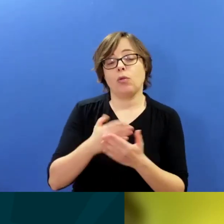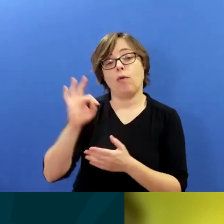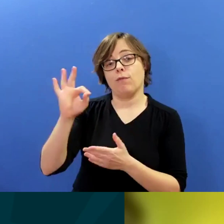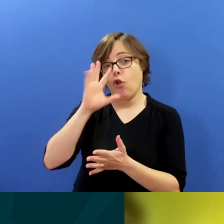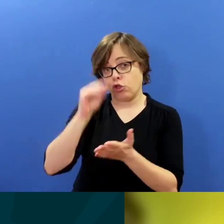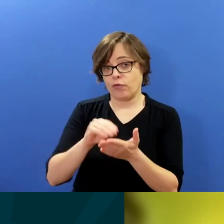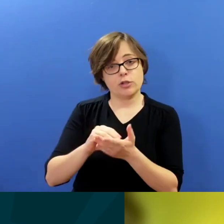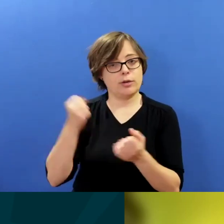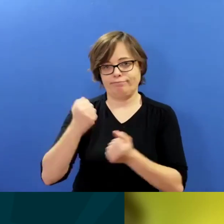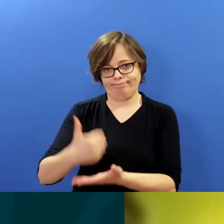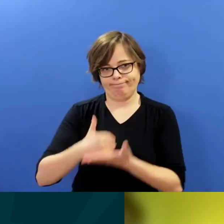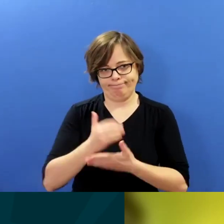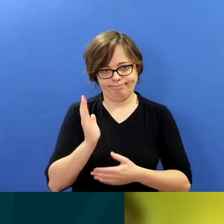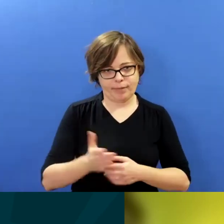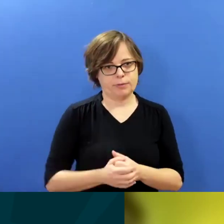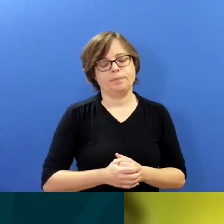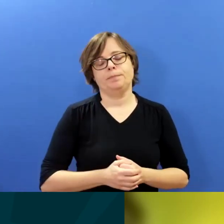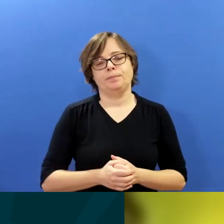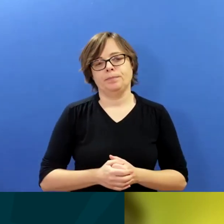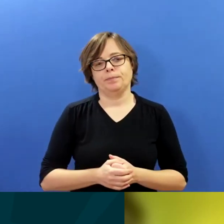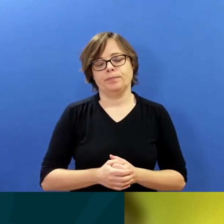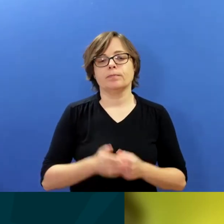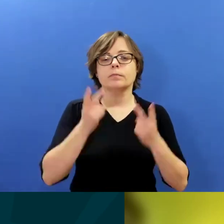experience that you shared with us has been very helpful.